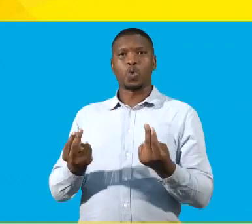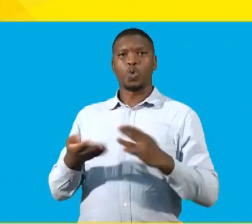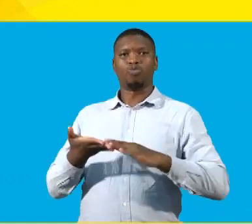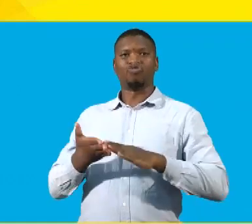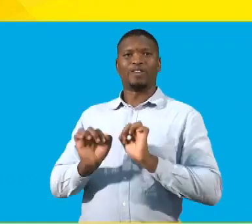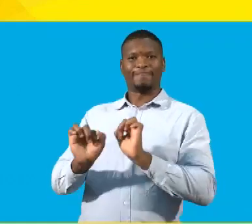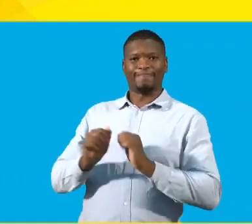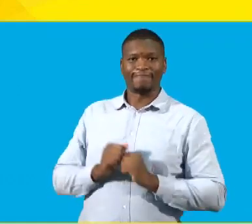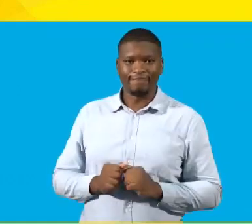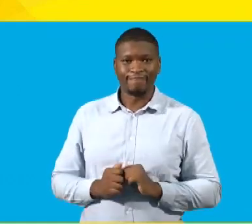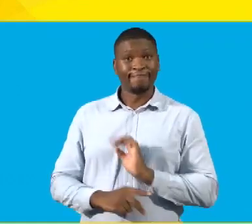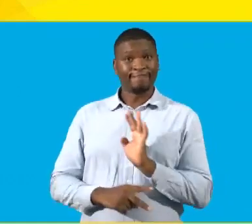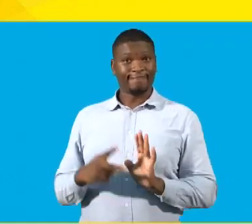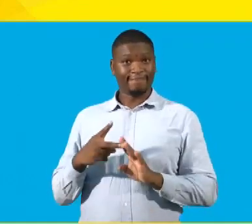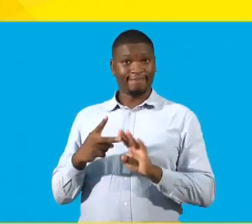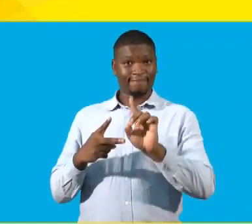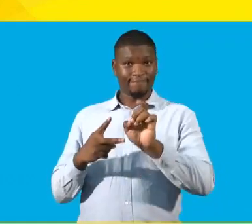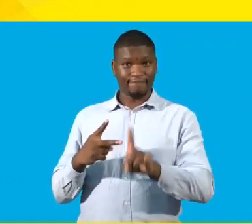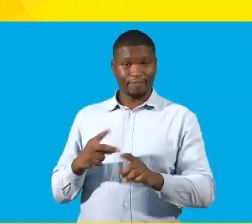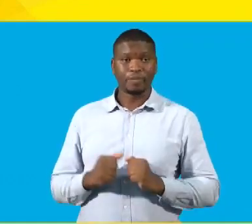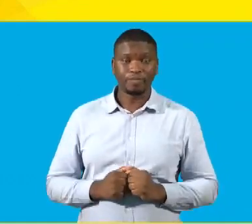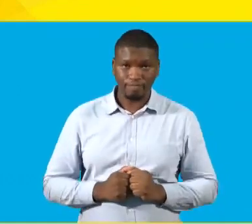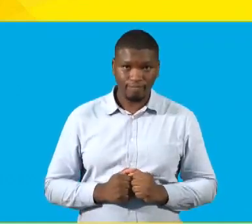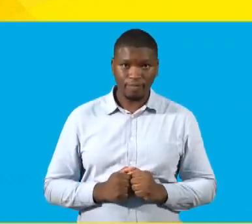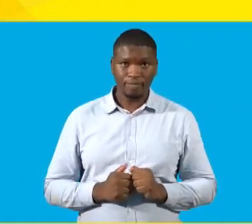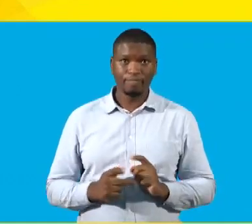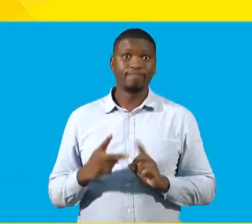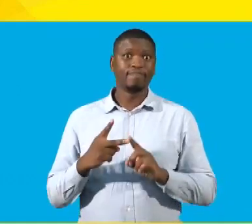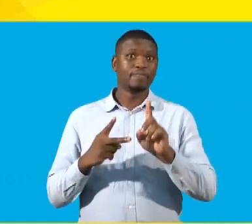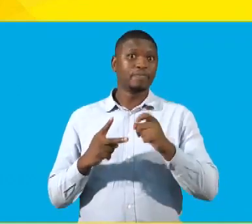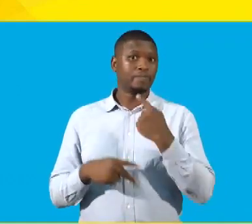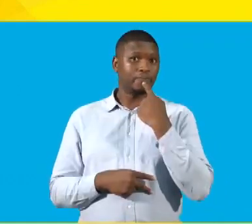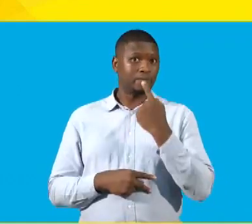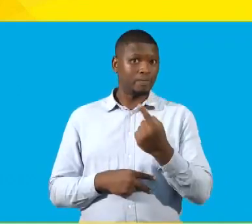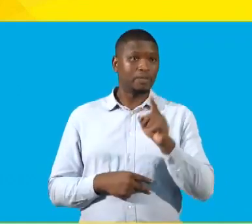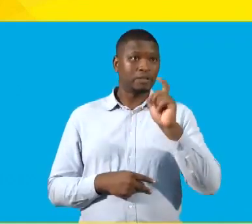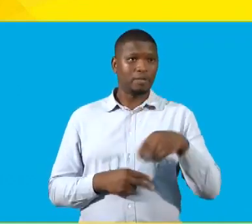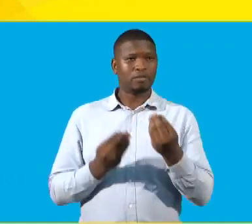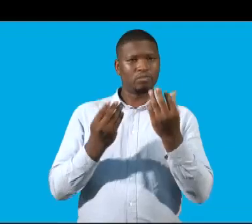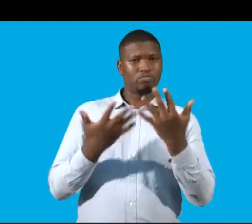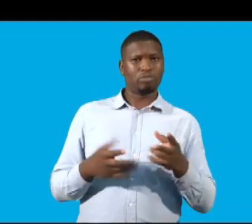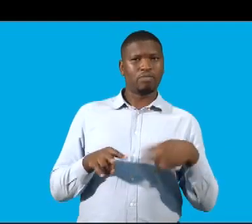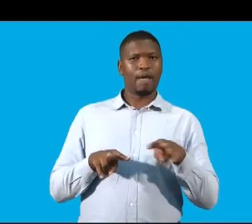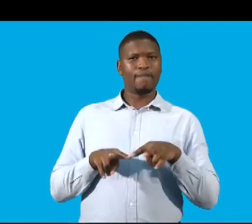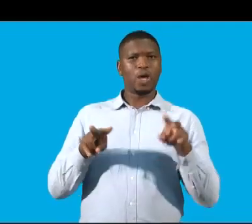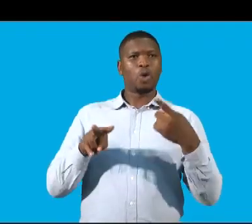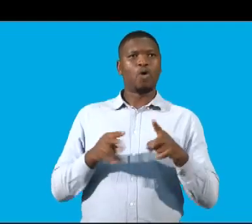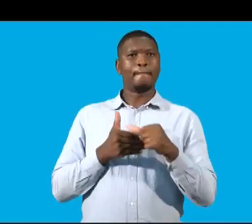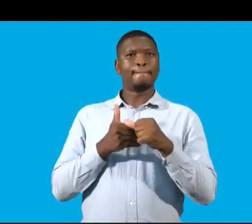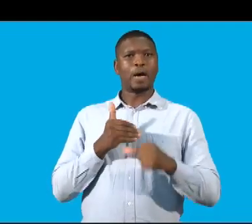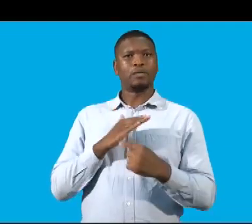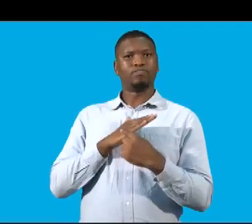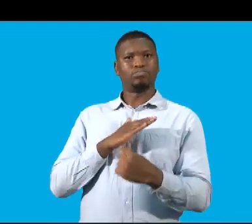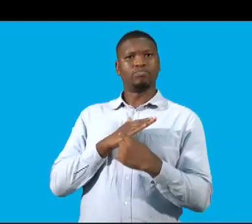new tractor. But let's look at the next question. So the next question there says, calculate the value of the